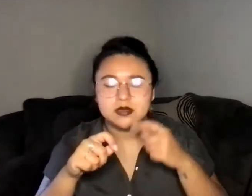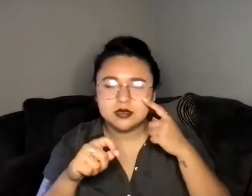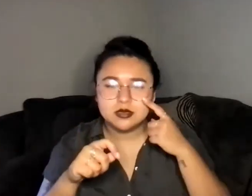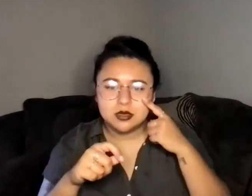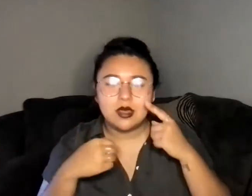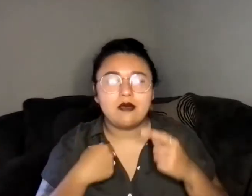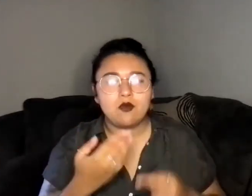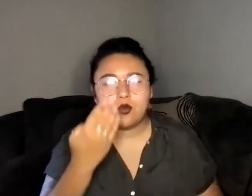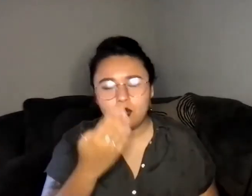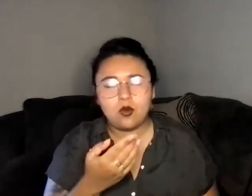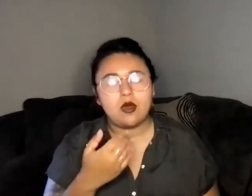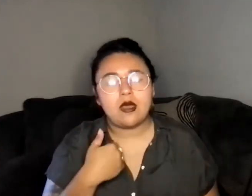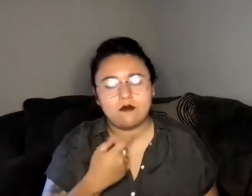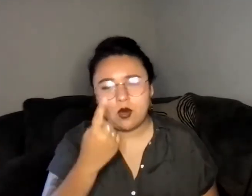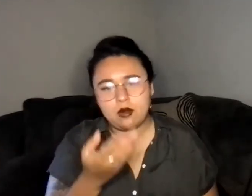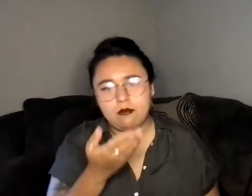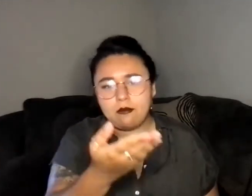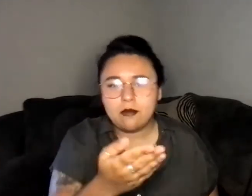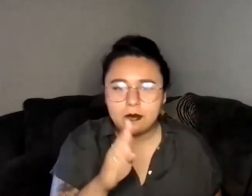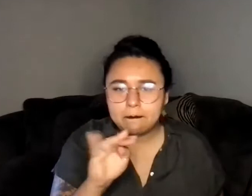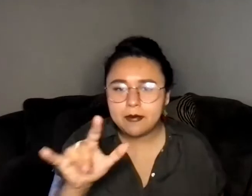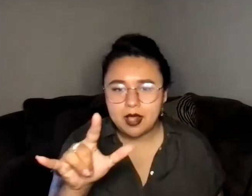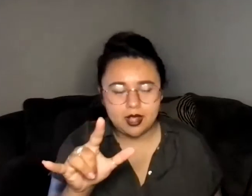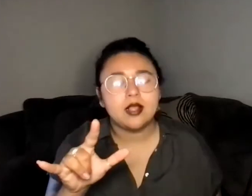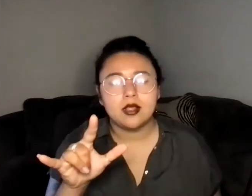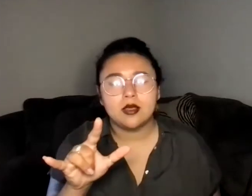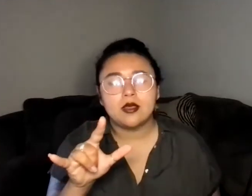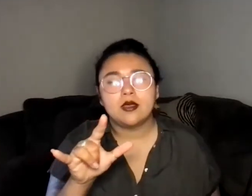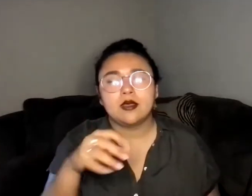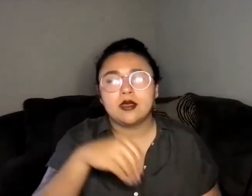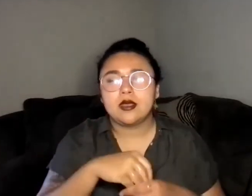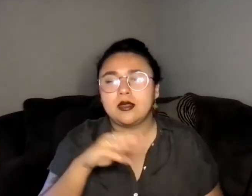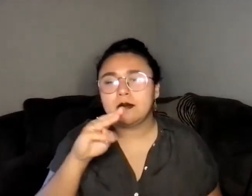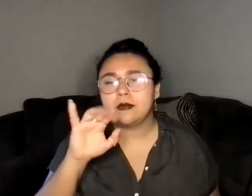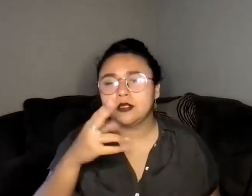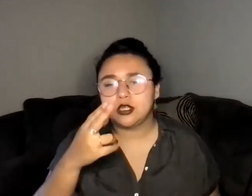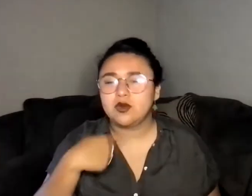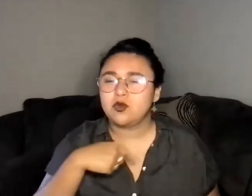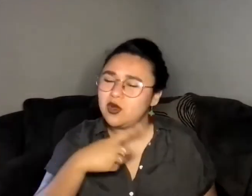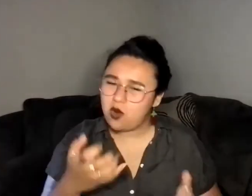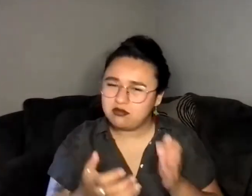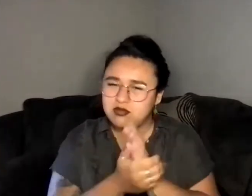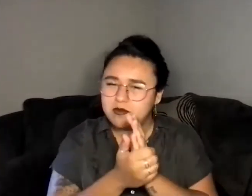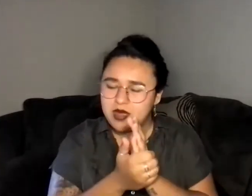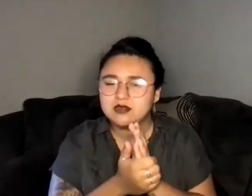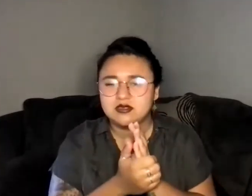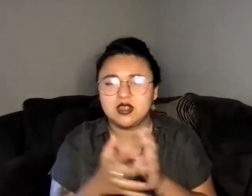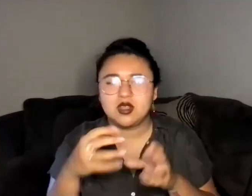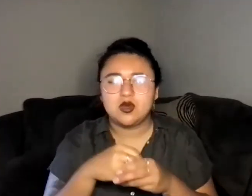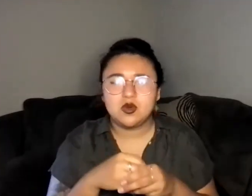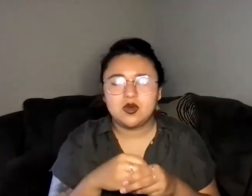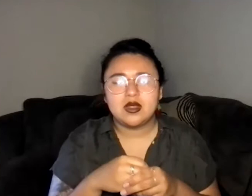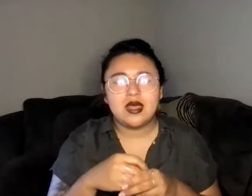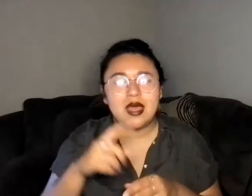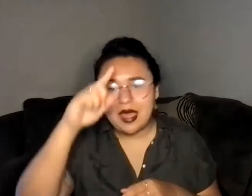would like to have amended to include height and weight. And so, yeah, I think that's sort of where we're at